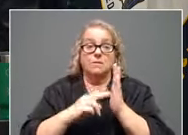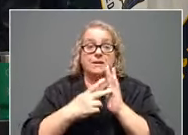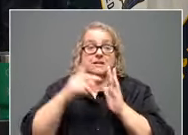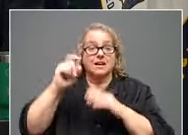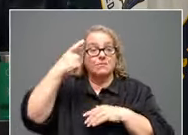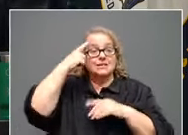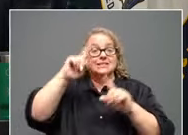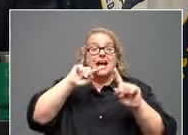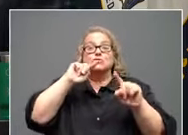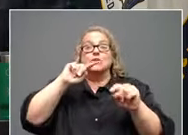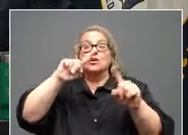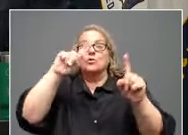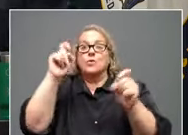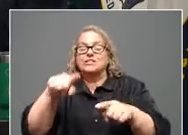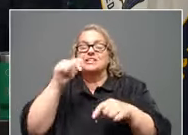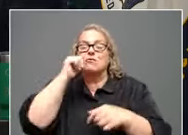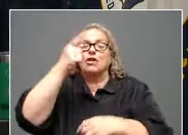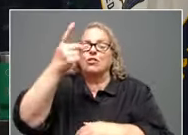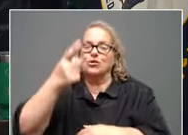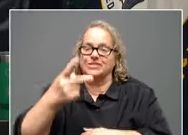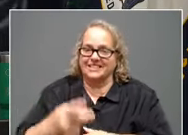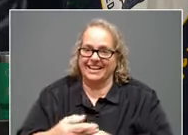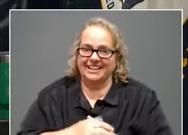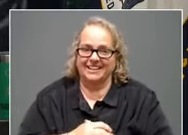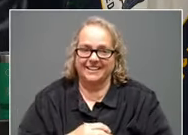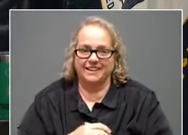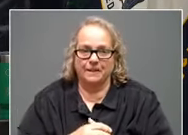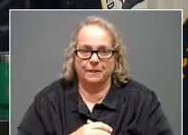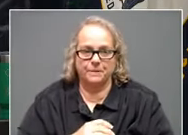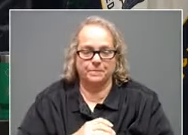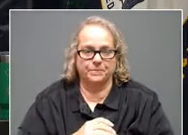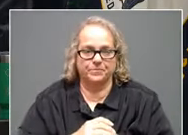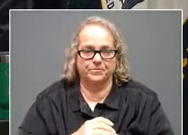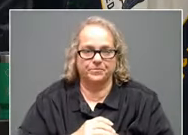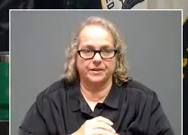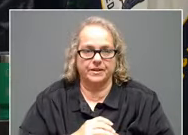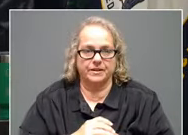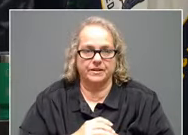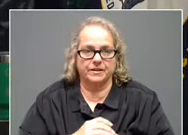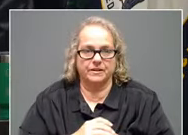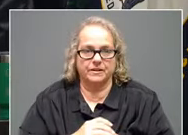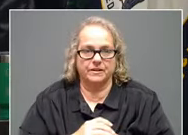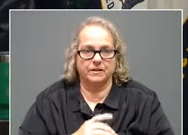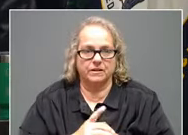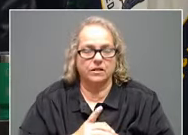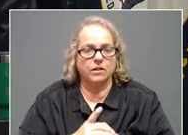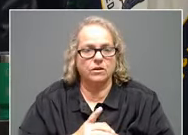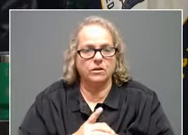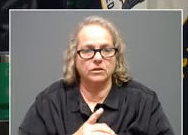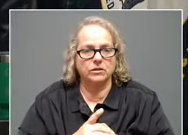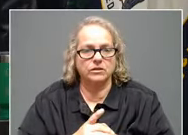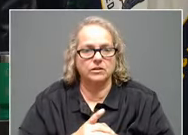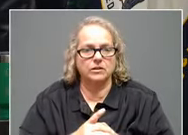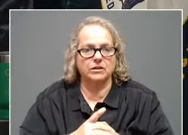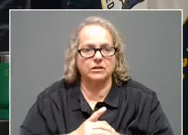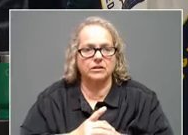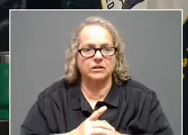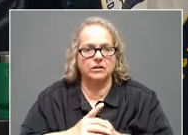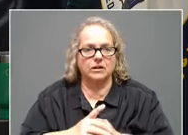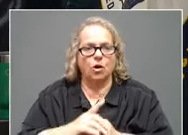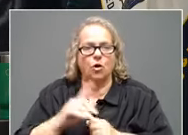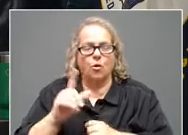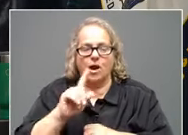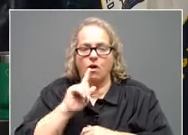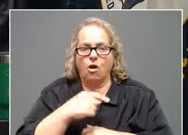questions every Thursday. Somebody's a millionaire today. Do they know yet? So I can't talk about where we are